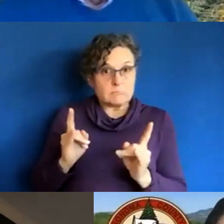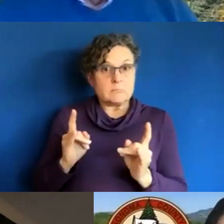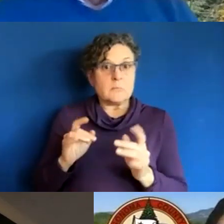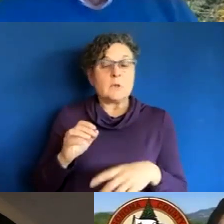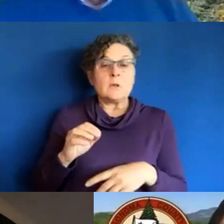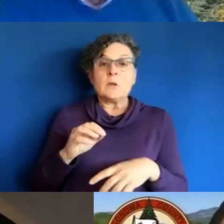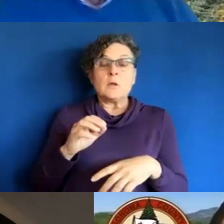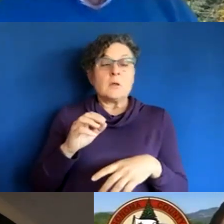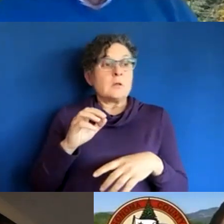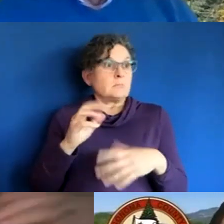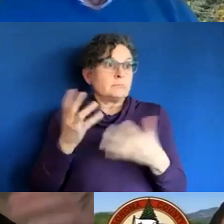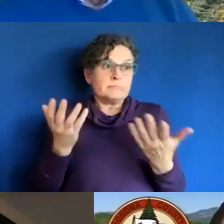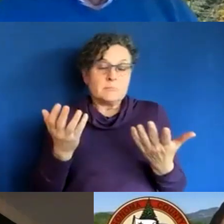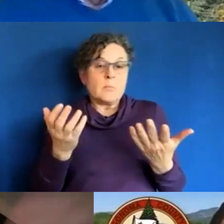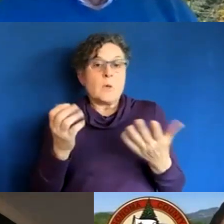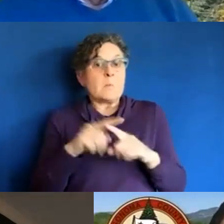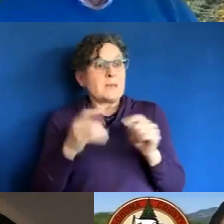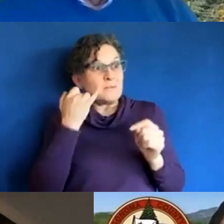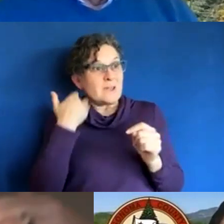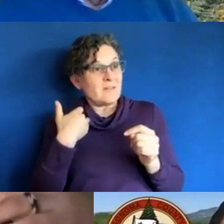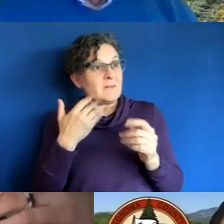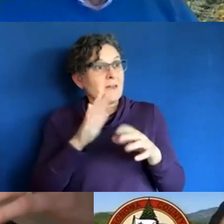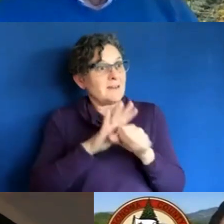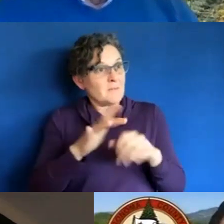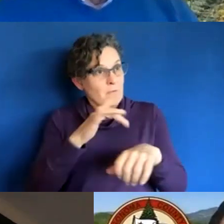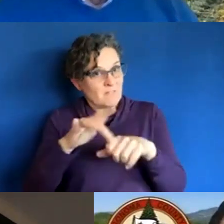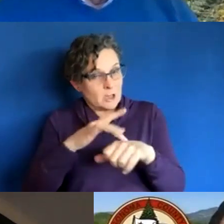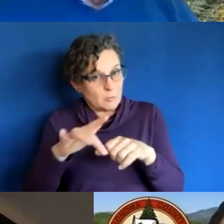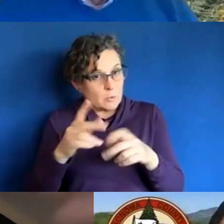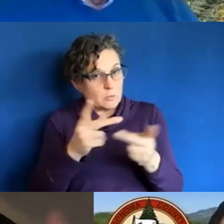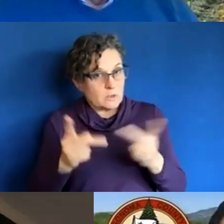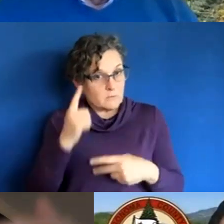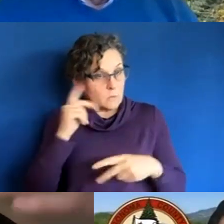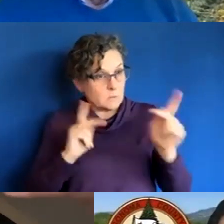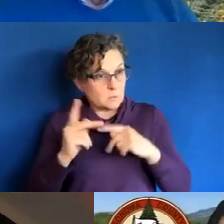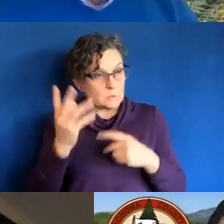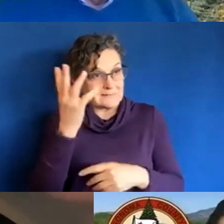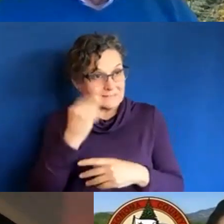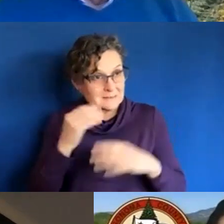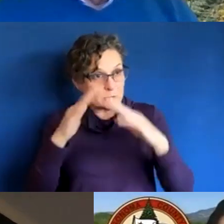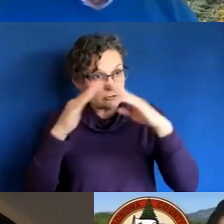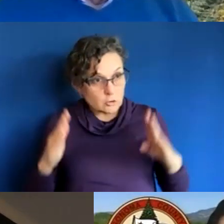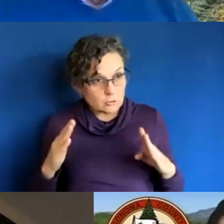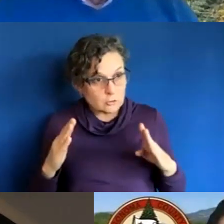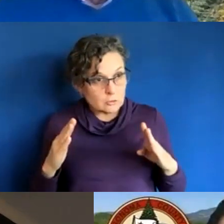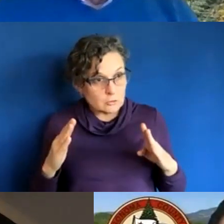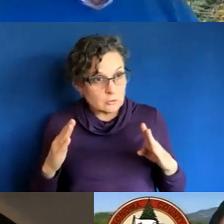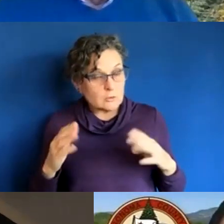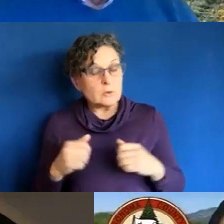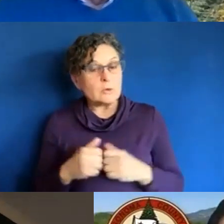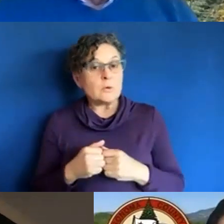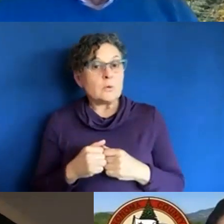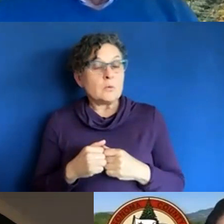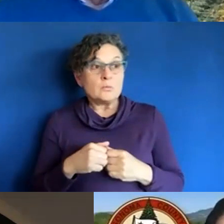to be able to have enough rooms available to be able to tell individuals you still have the space available to